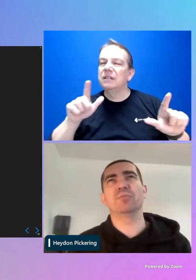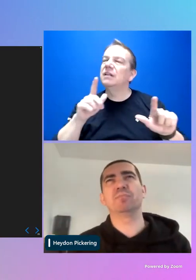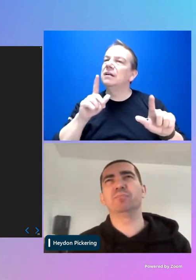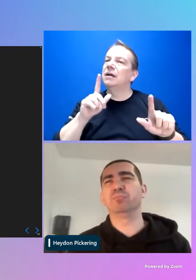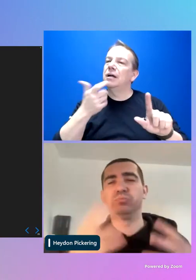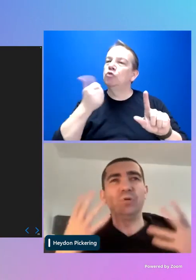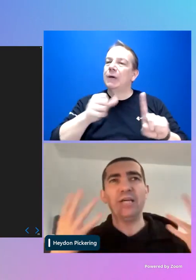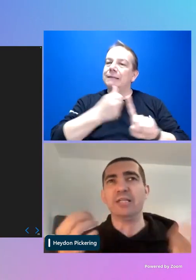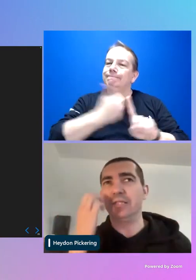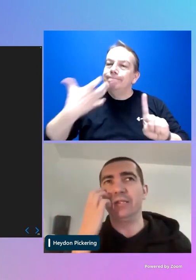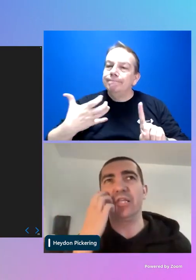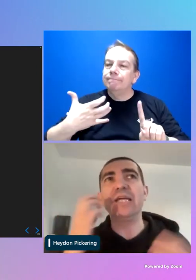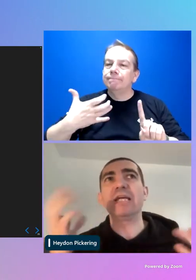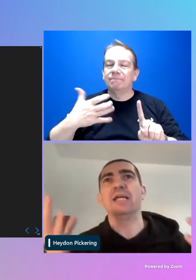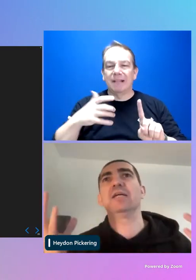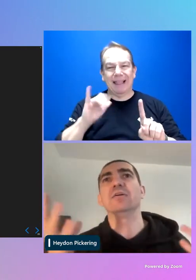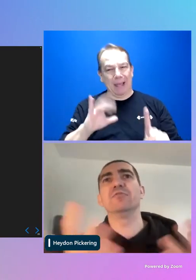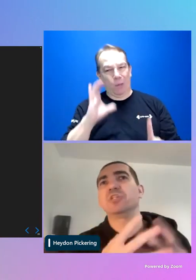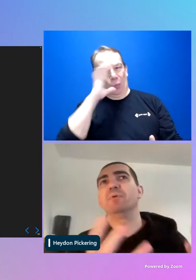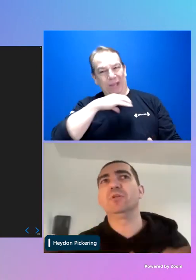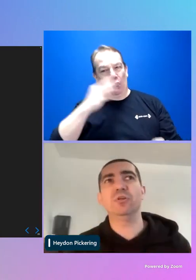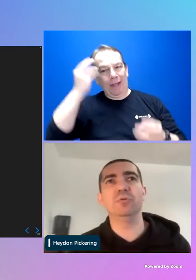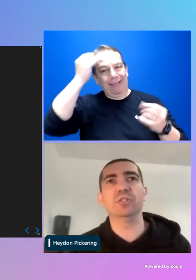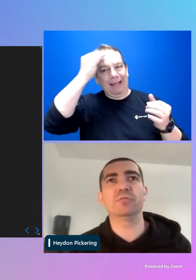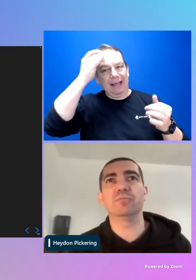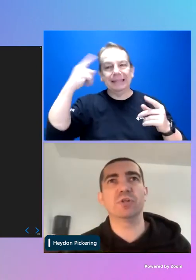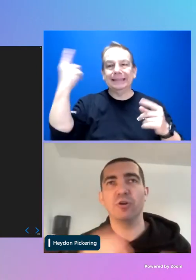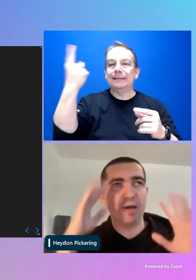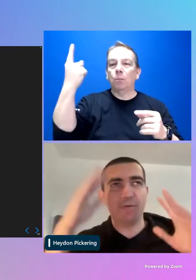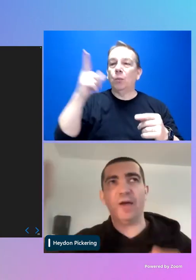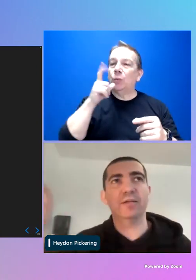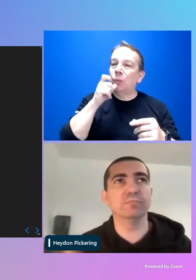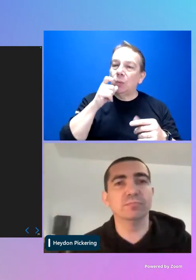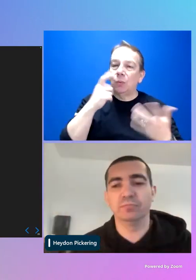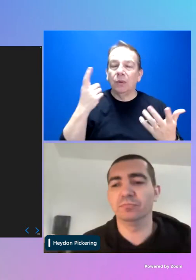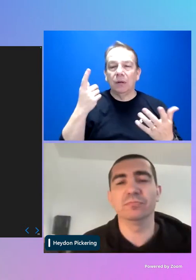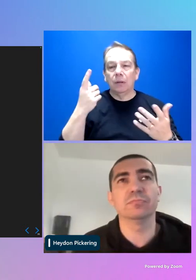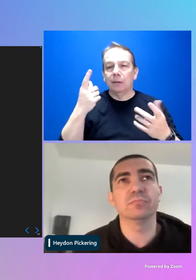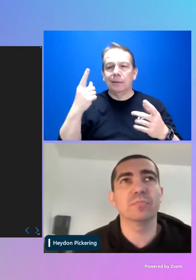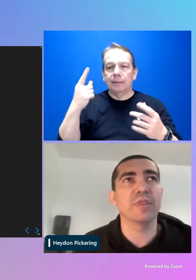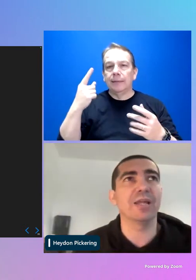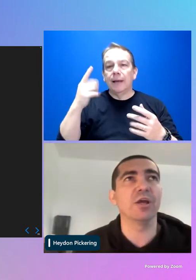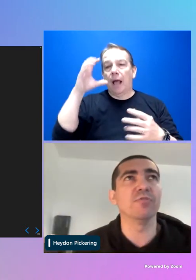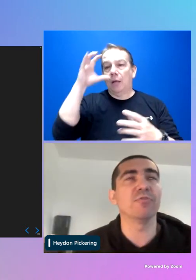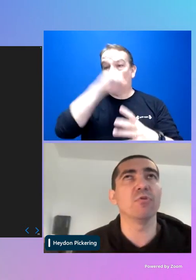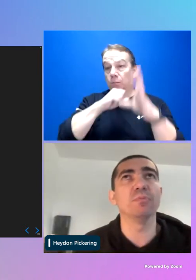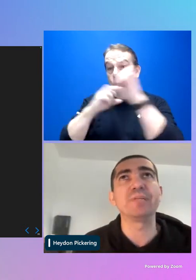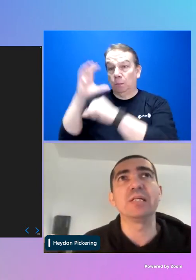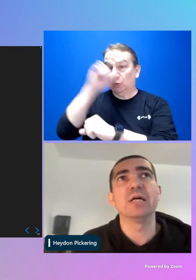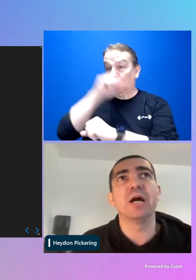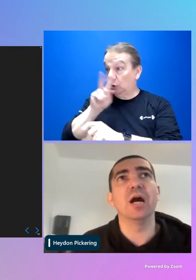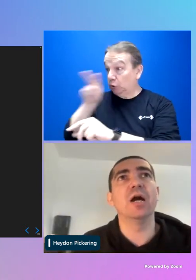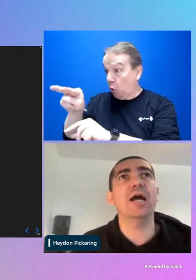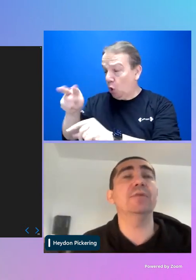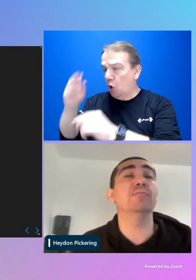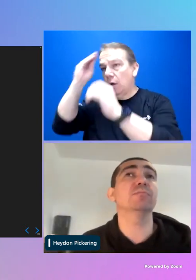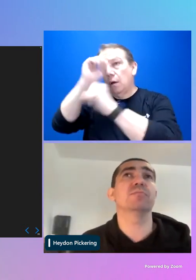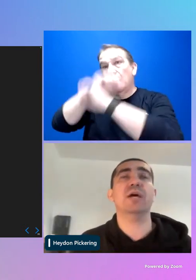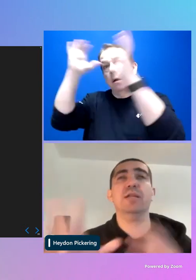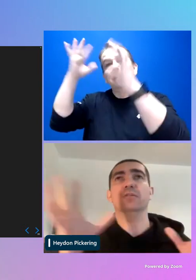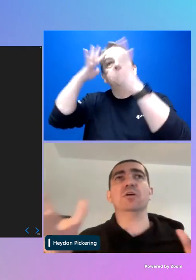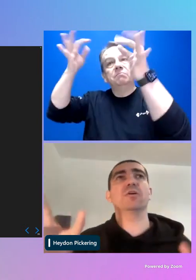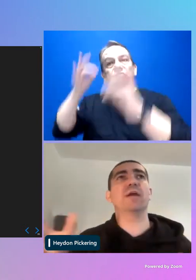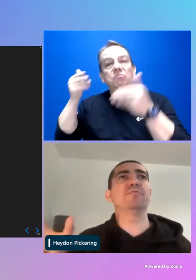captures the weird thinking of someone who would go down that line of thought.